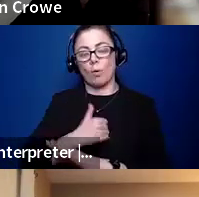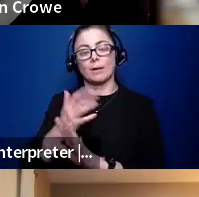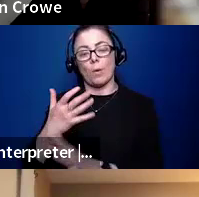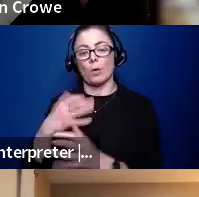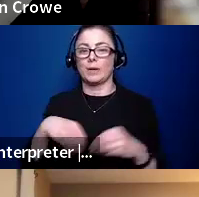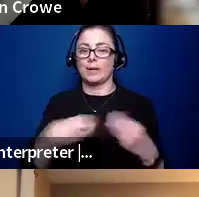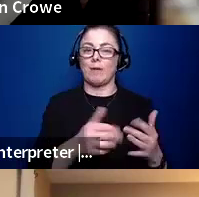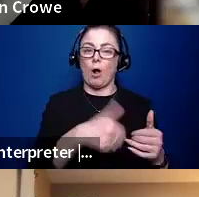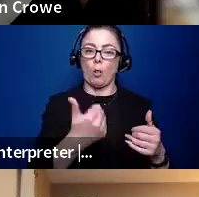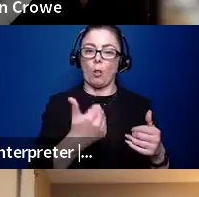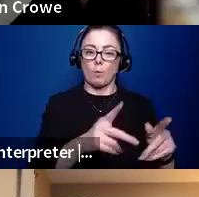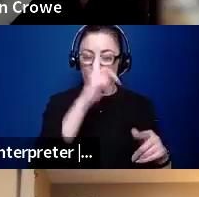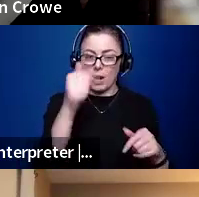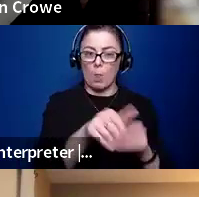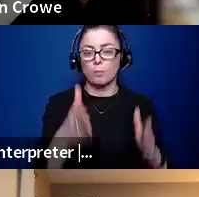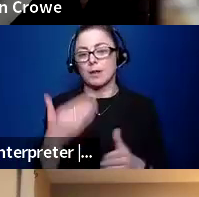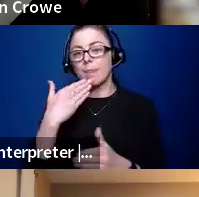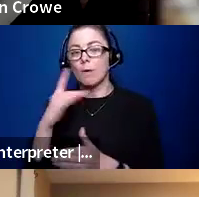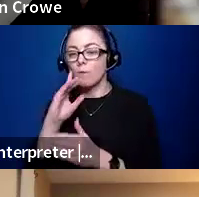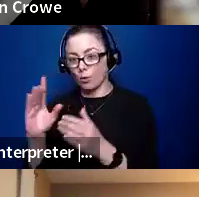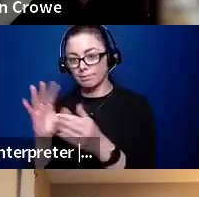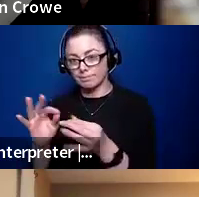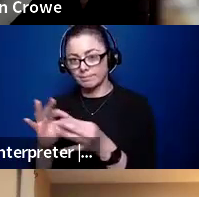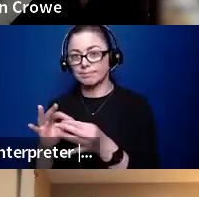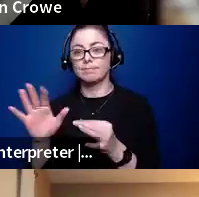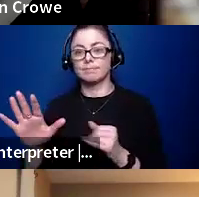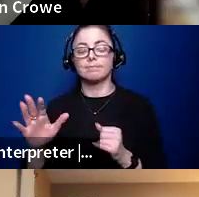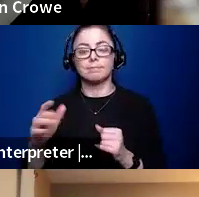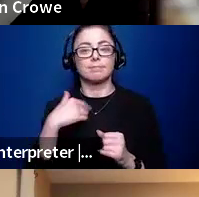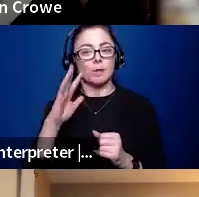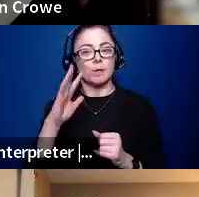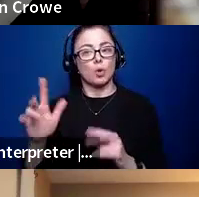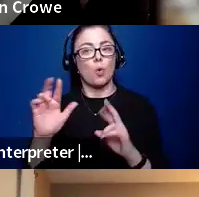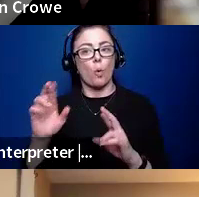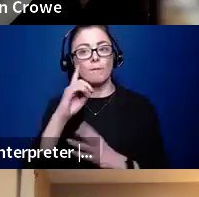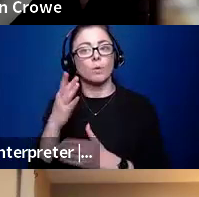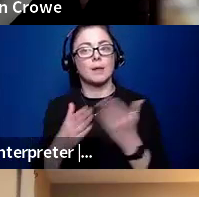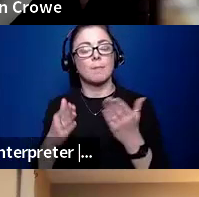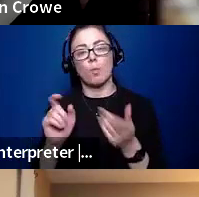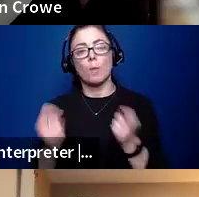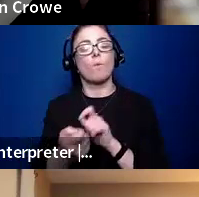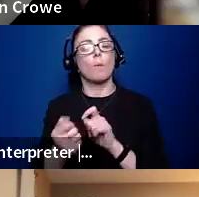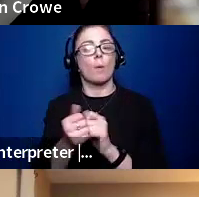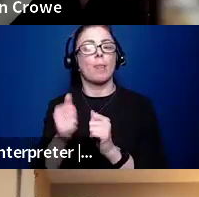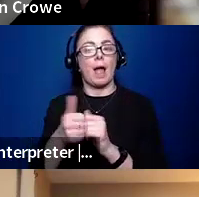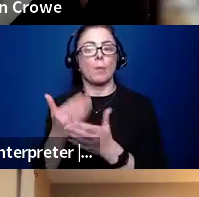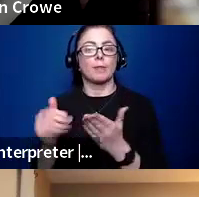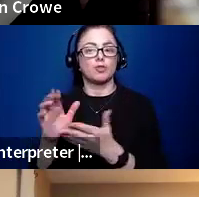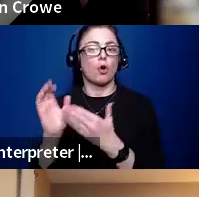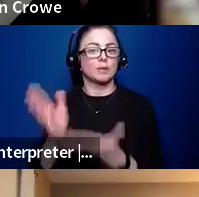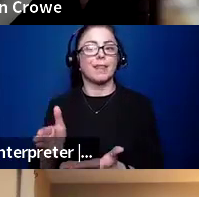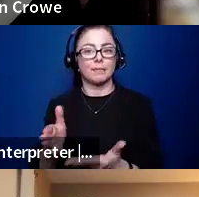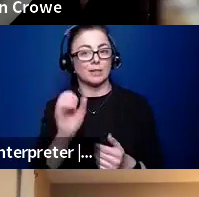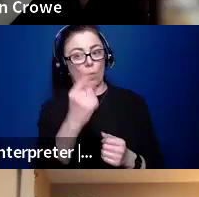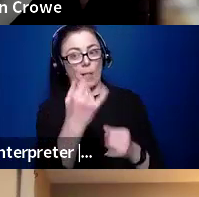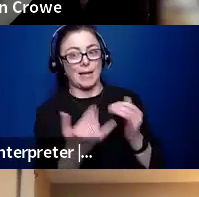you for speaking up. And I hear that you're hoping for some reform with how things are delivered. Yes. And one